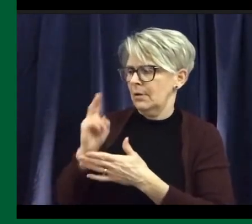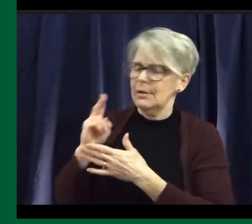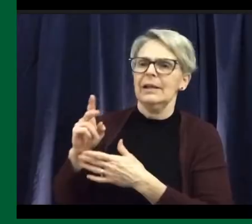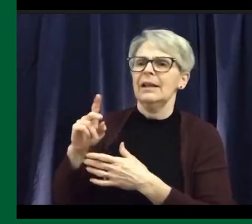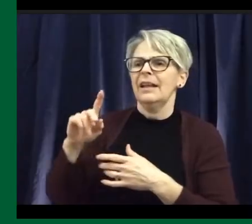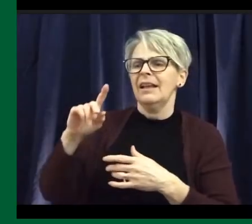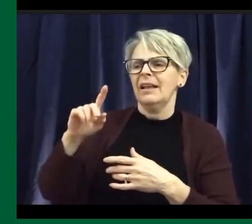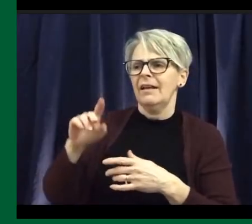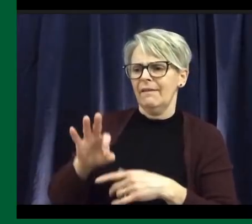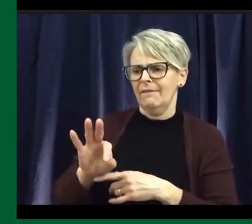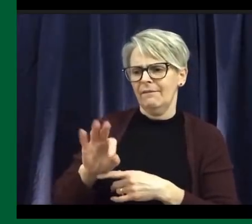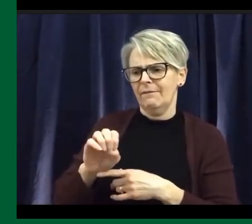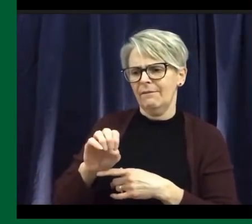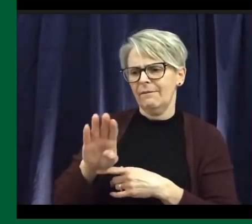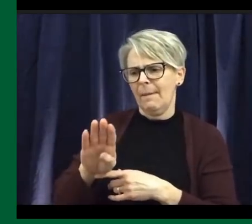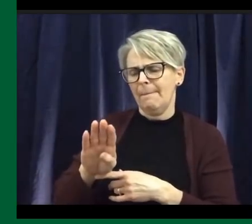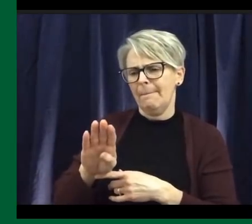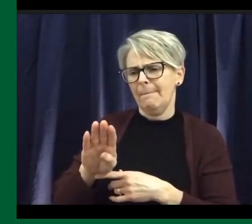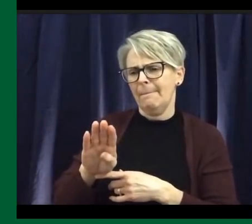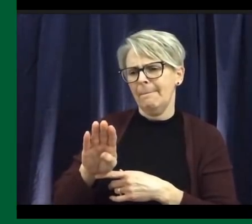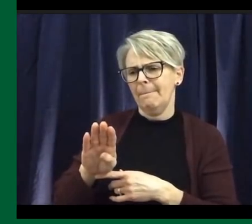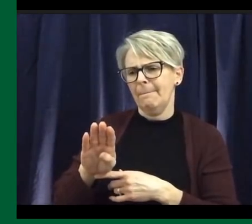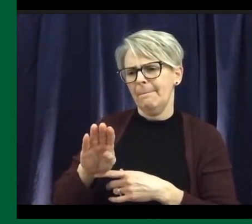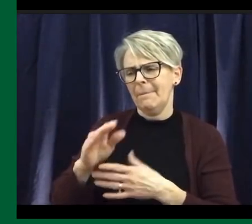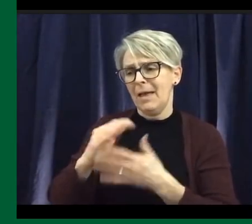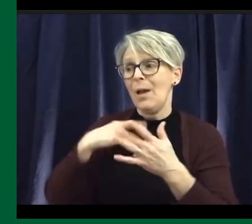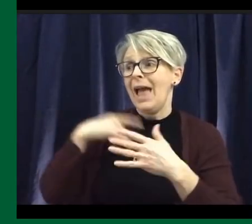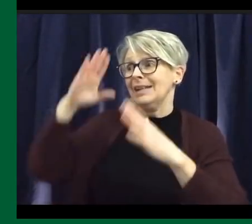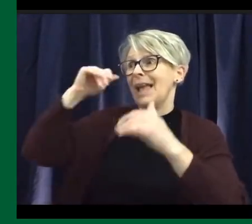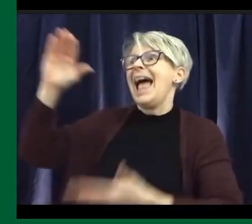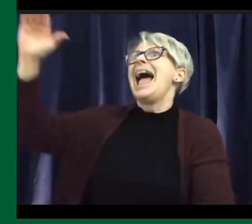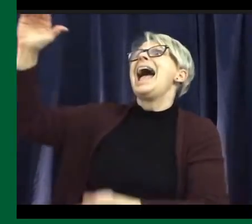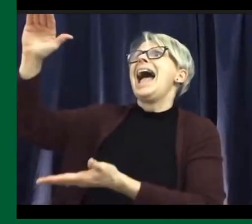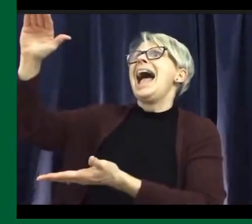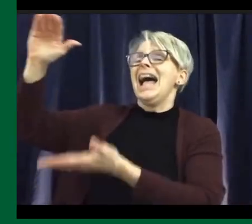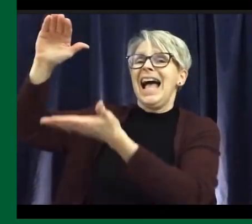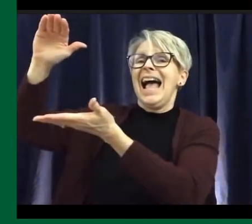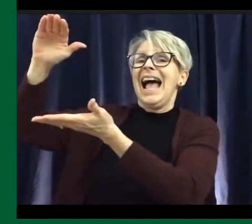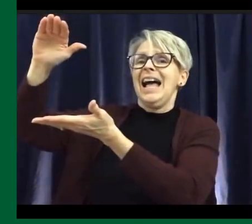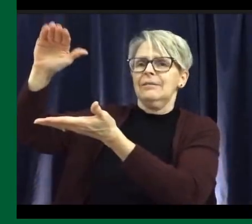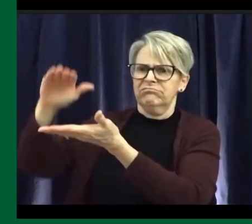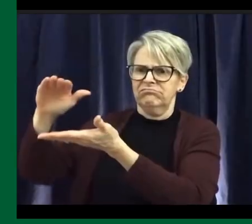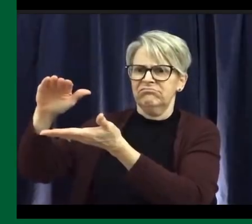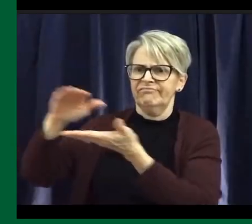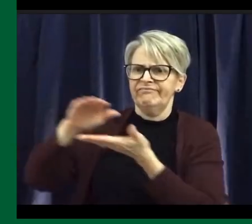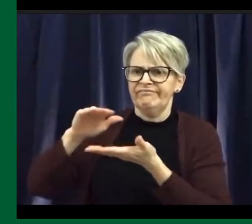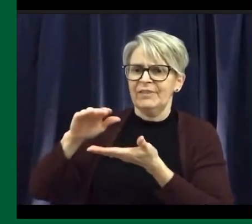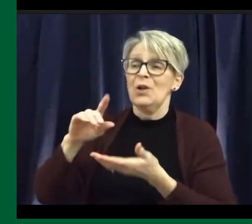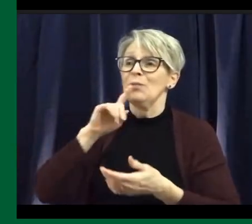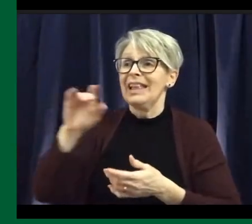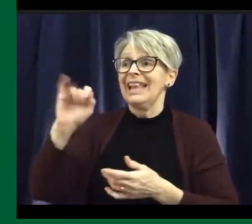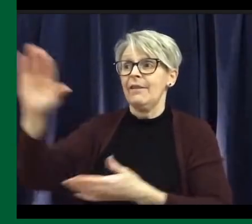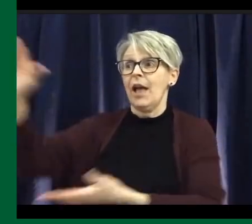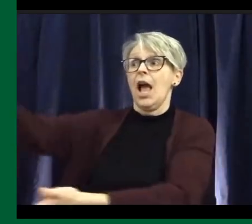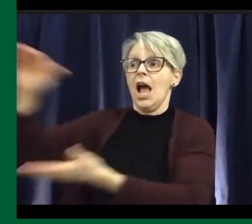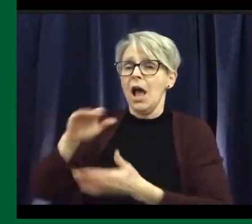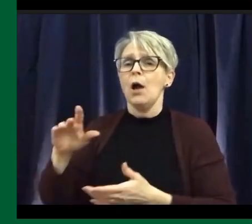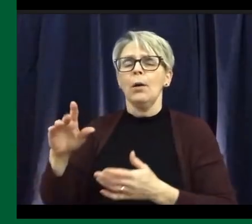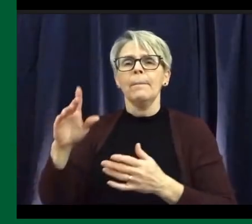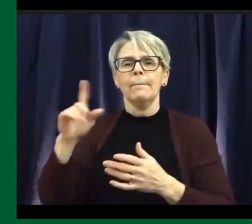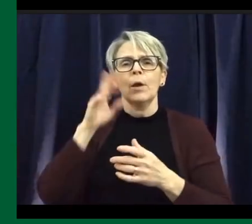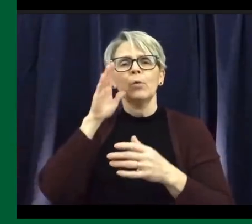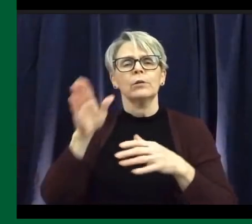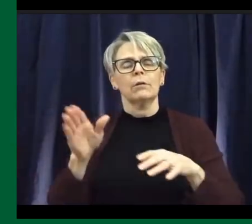February in the anticipated supply, so we would have been better positioned to get through long-term care and personal care homes, those